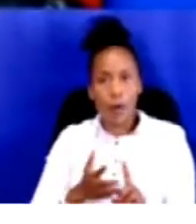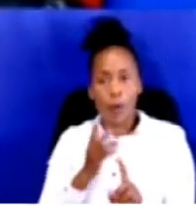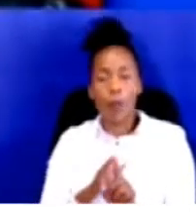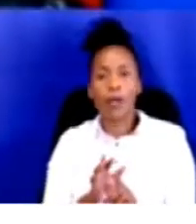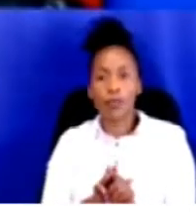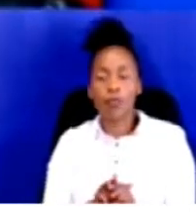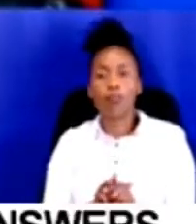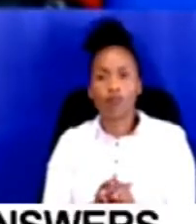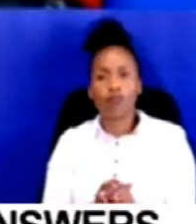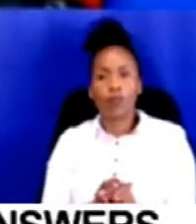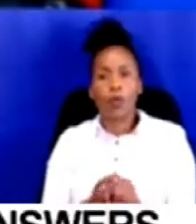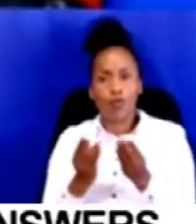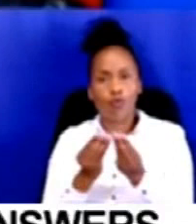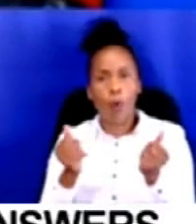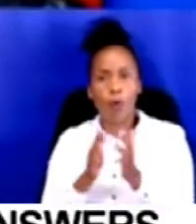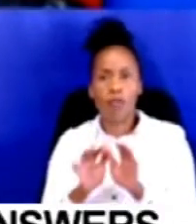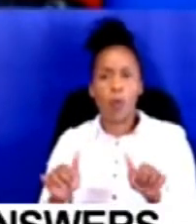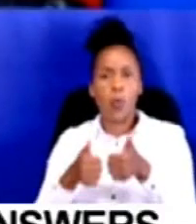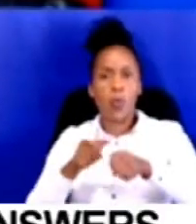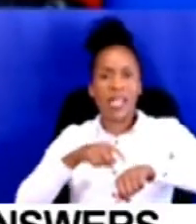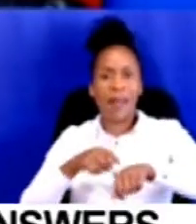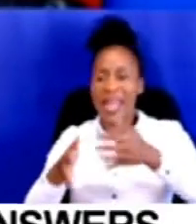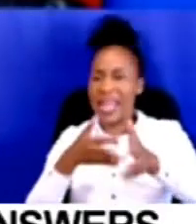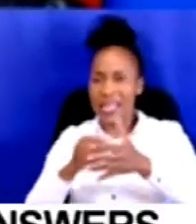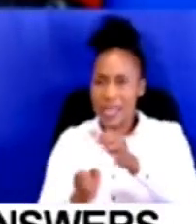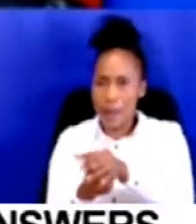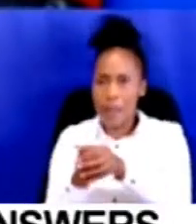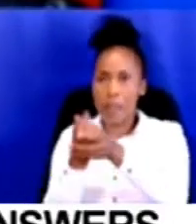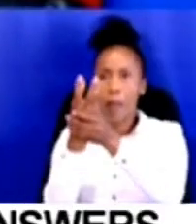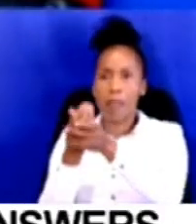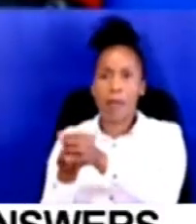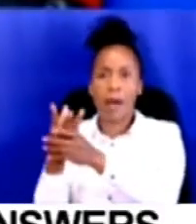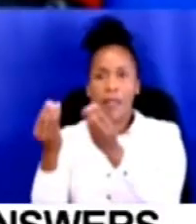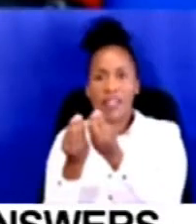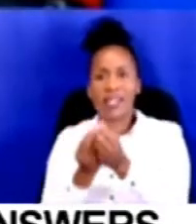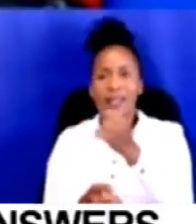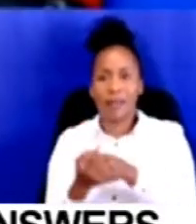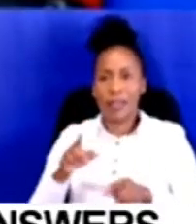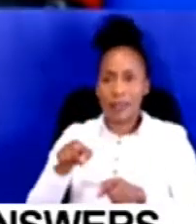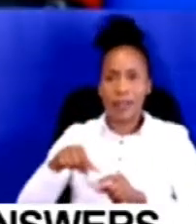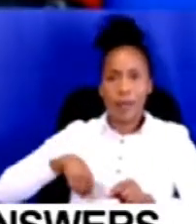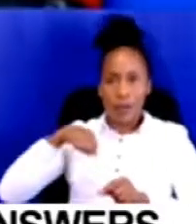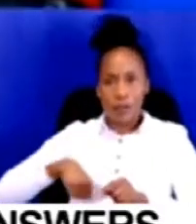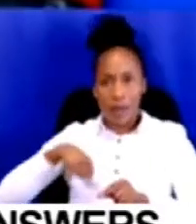time any emergent challenges at municipal level to prevent the